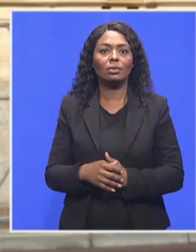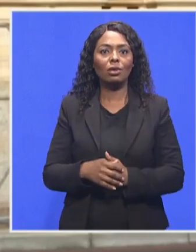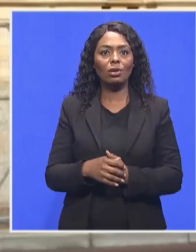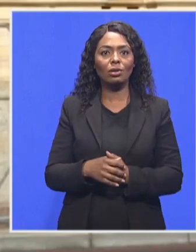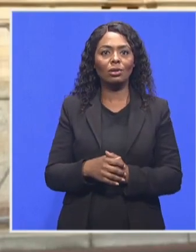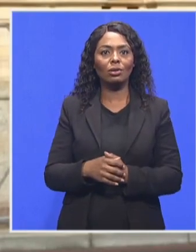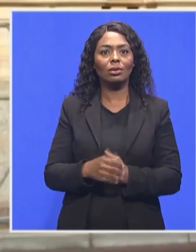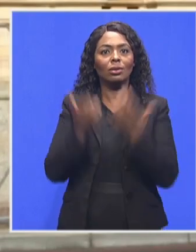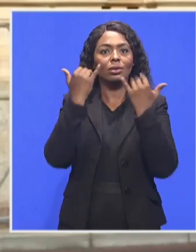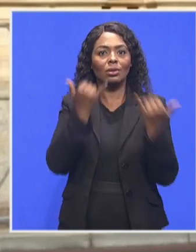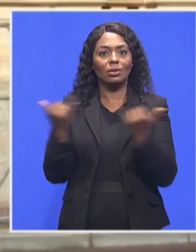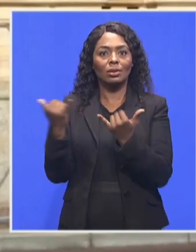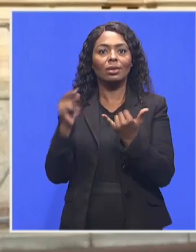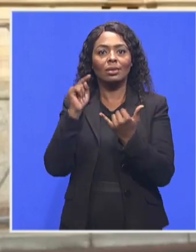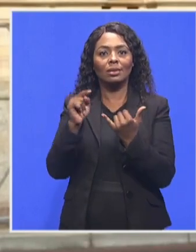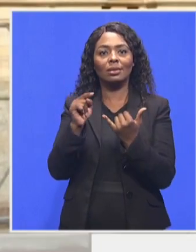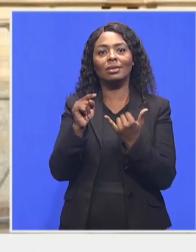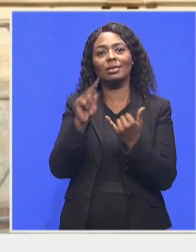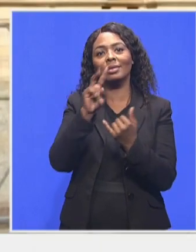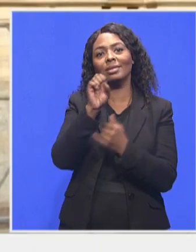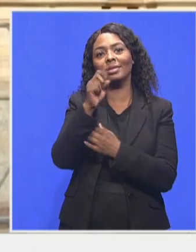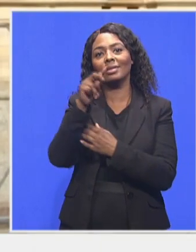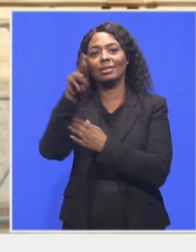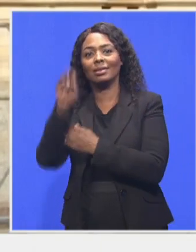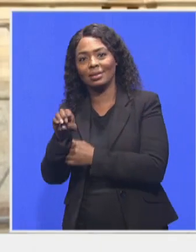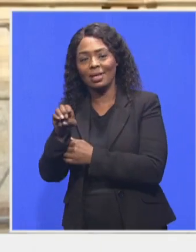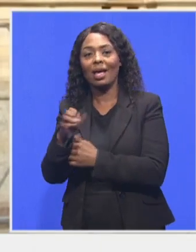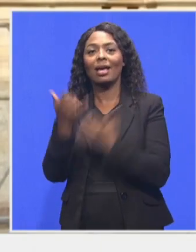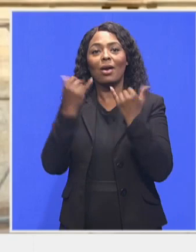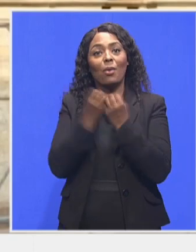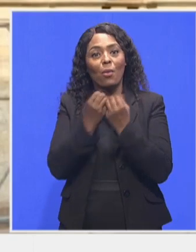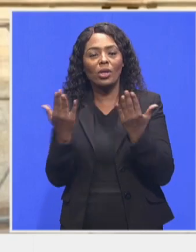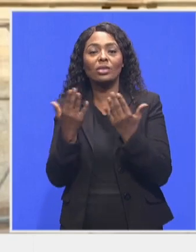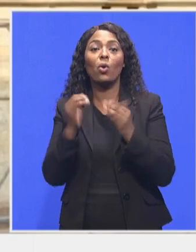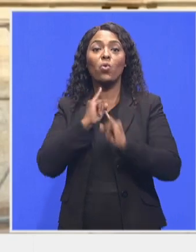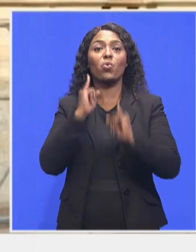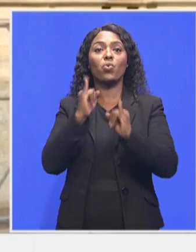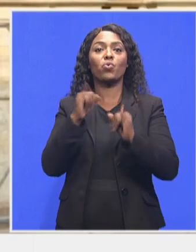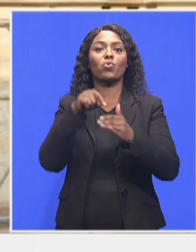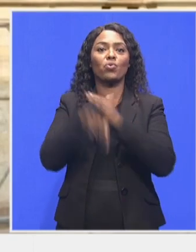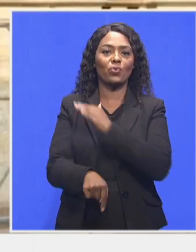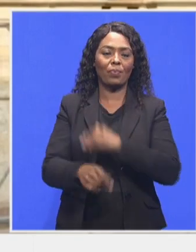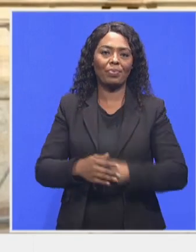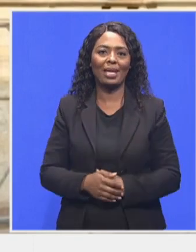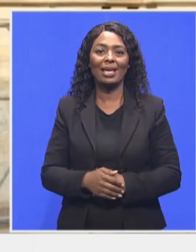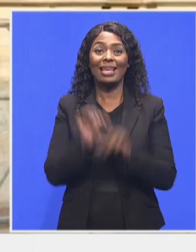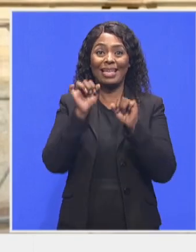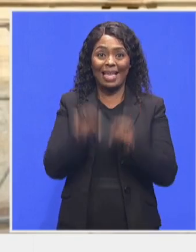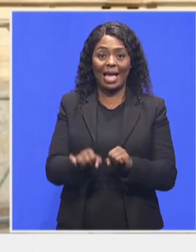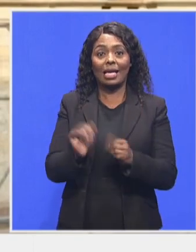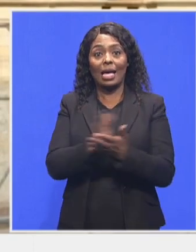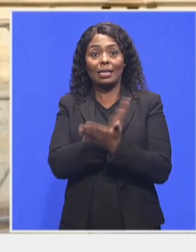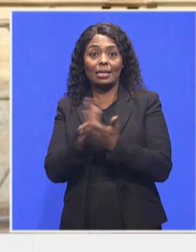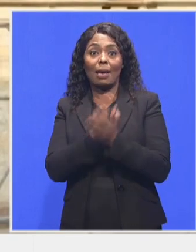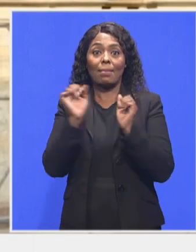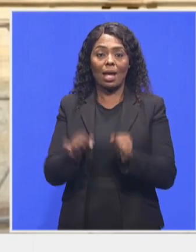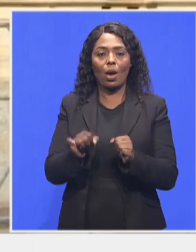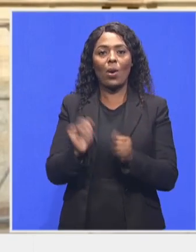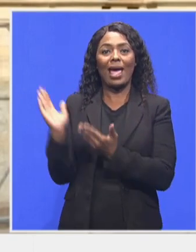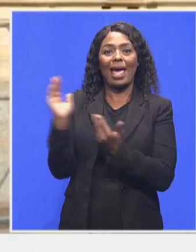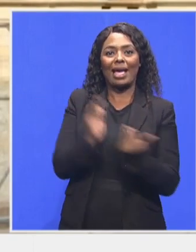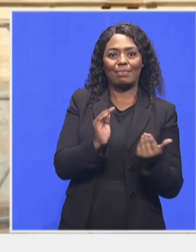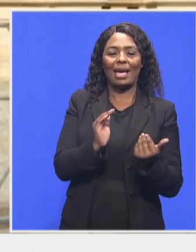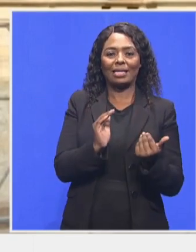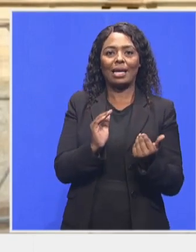they're having to deal with. So the situation is quite dire. And of course, we are expecting